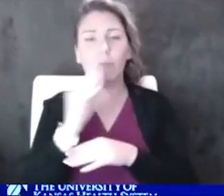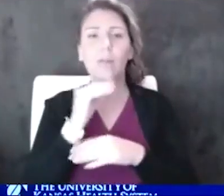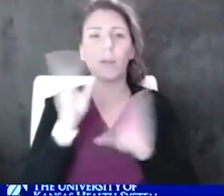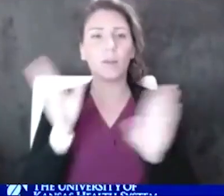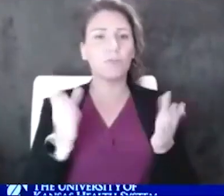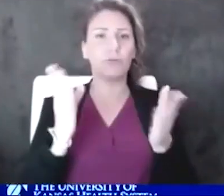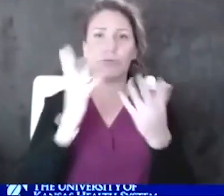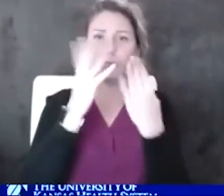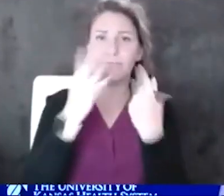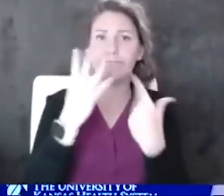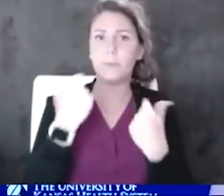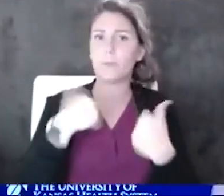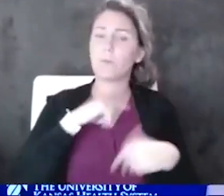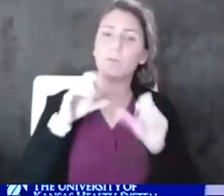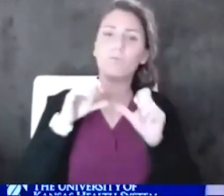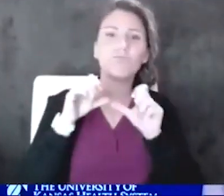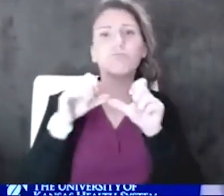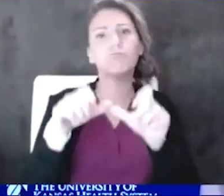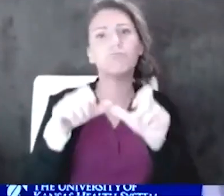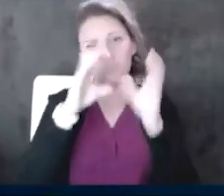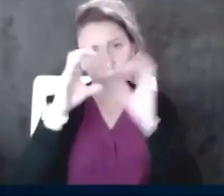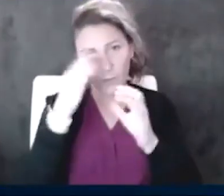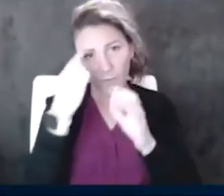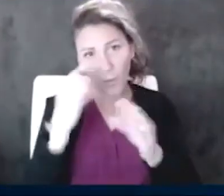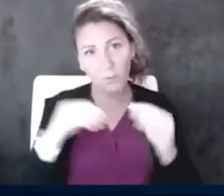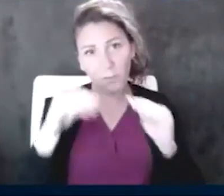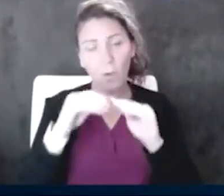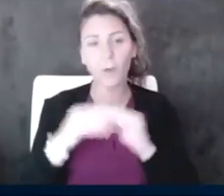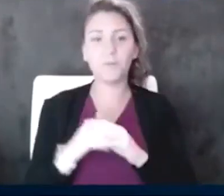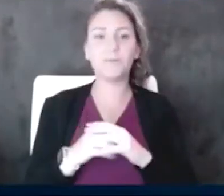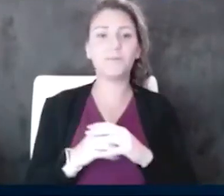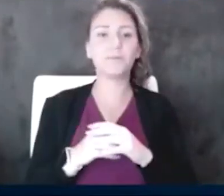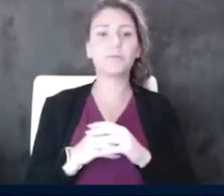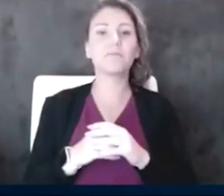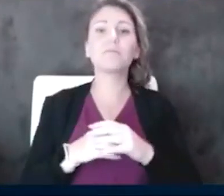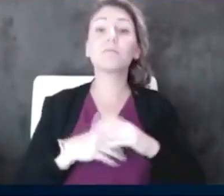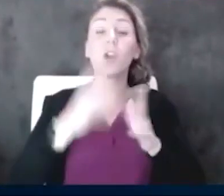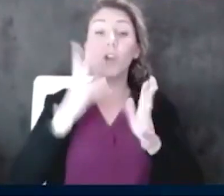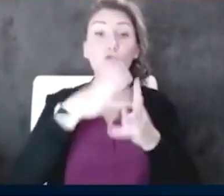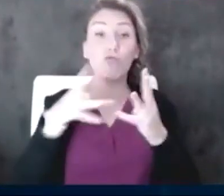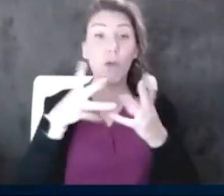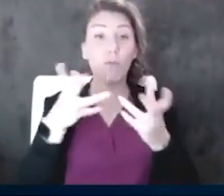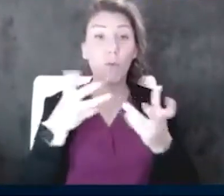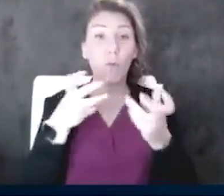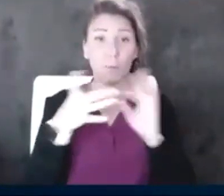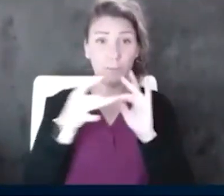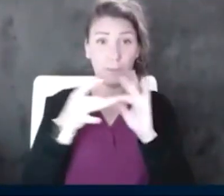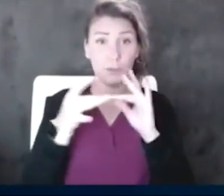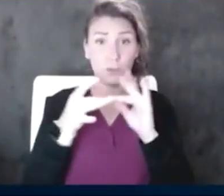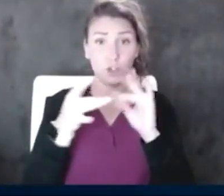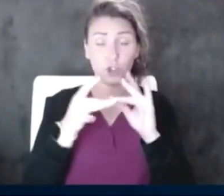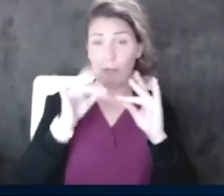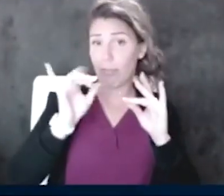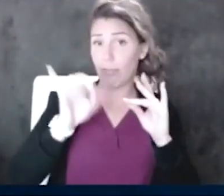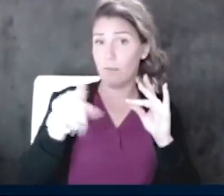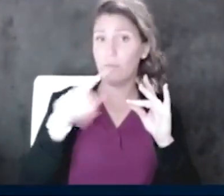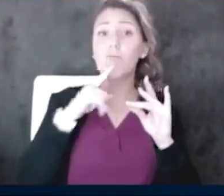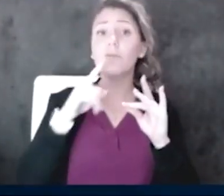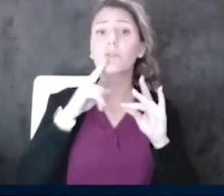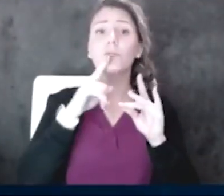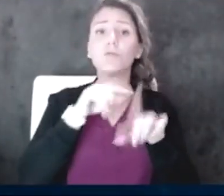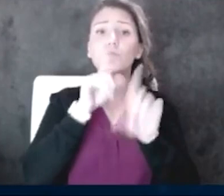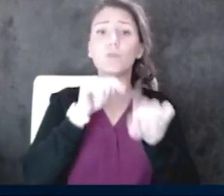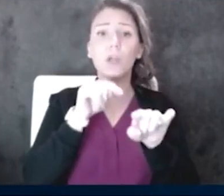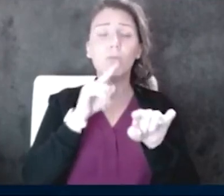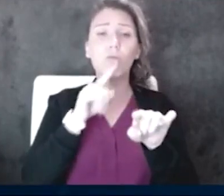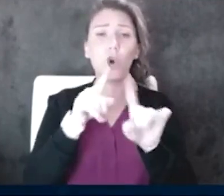looking for more as well. So there's a graph I wanted to point out to here. This is a report that came out in the last